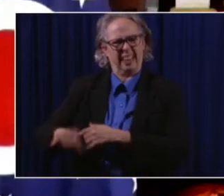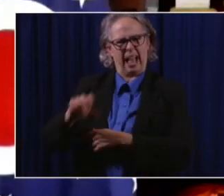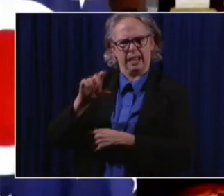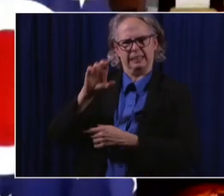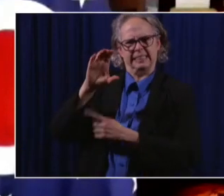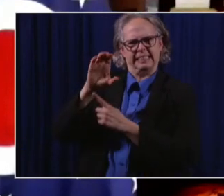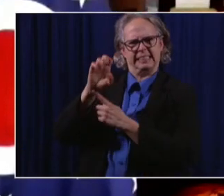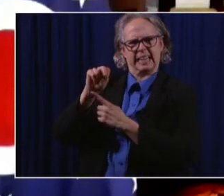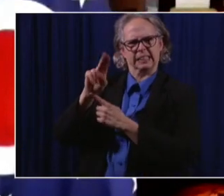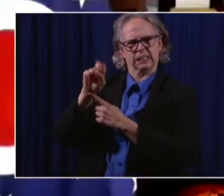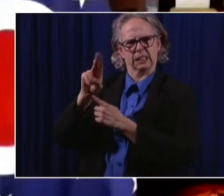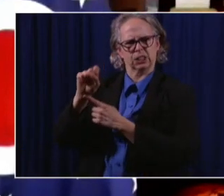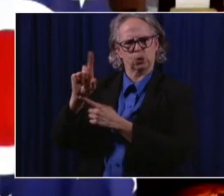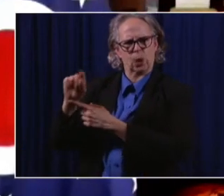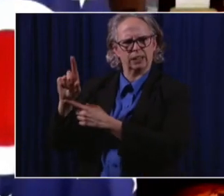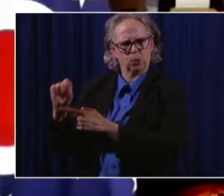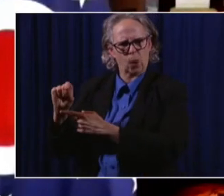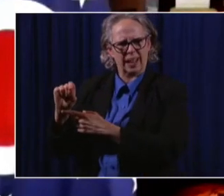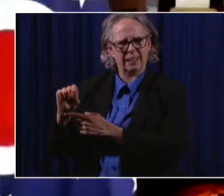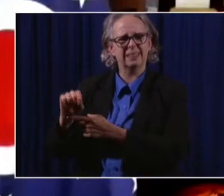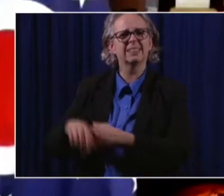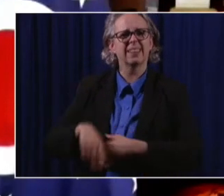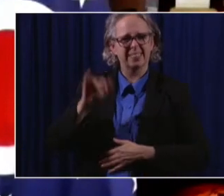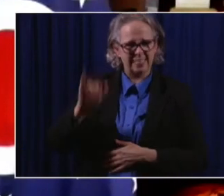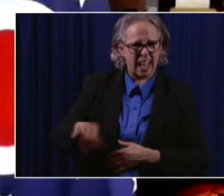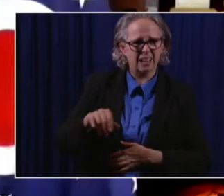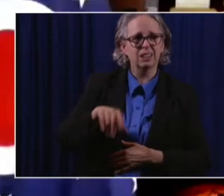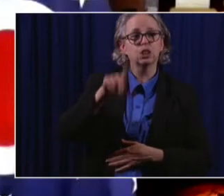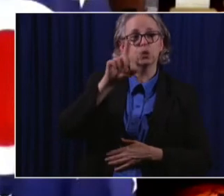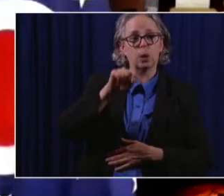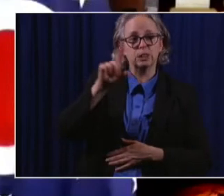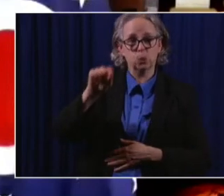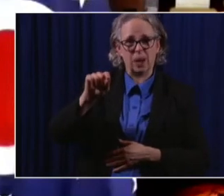2020census.gov, 2020census.gov, or